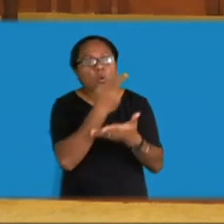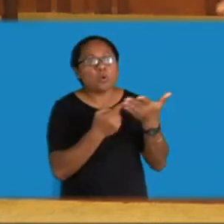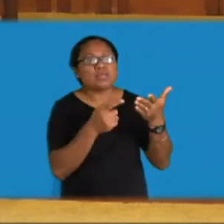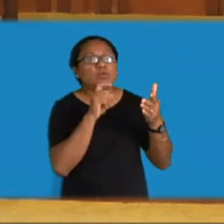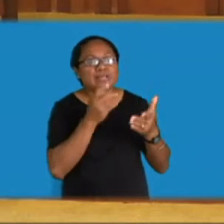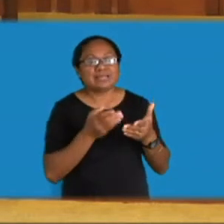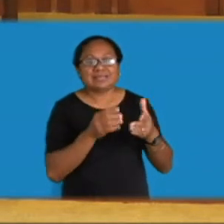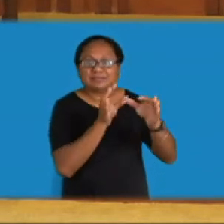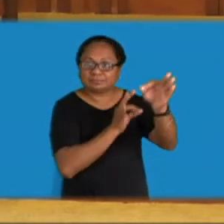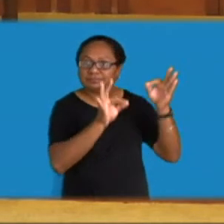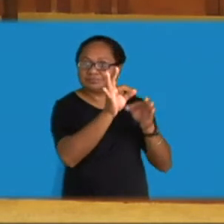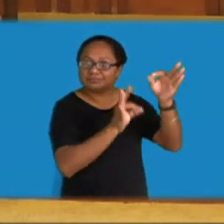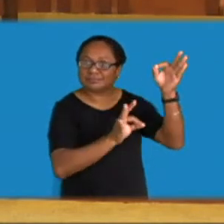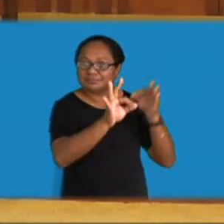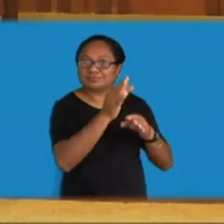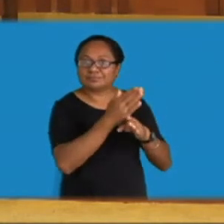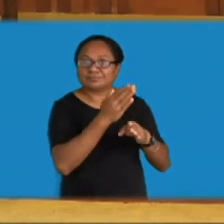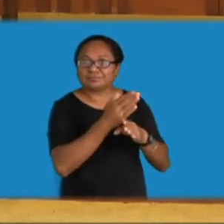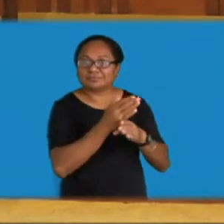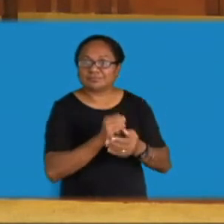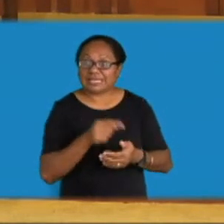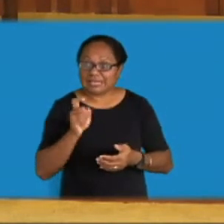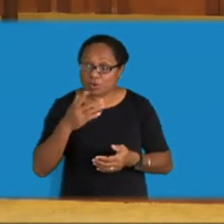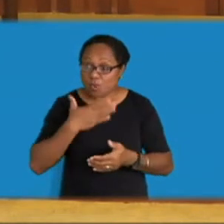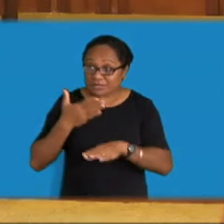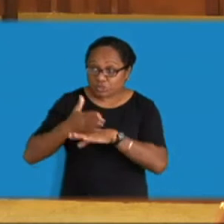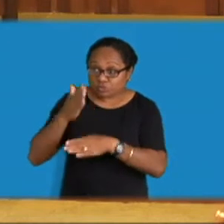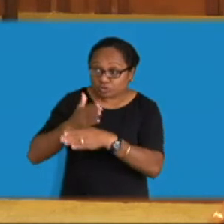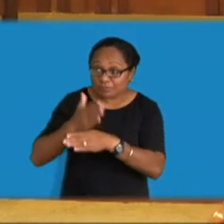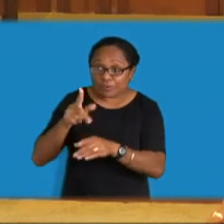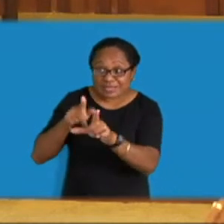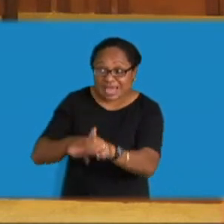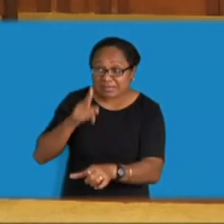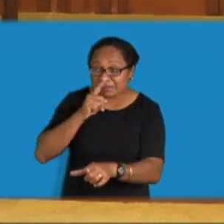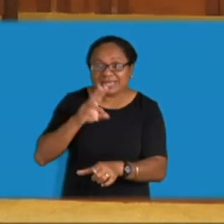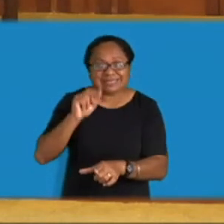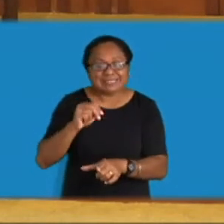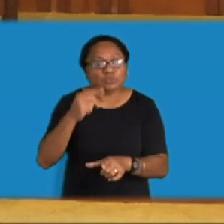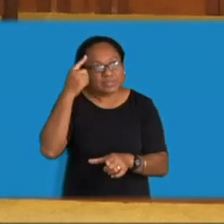if you're looking at creating new jobs for young people, we've got to look at alternative credible policies.